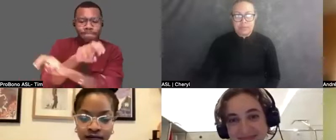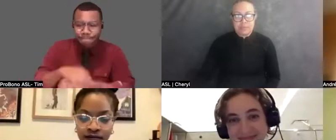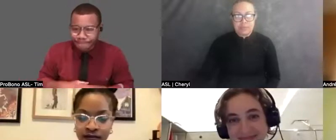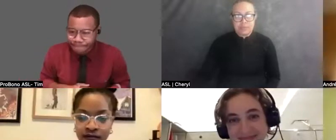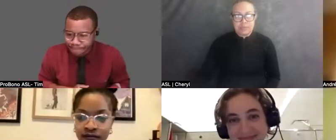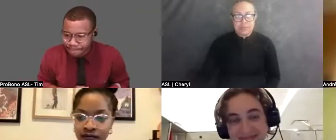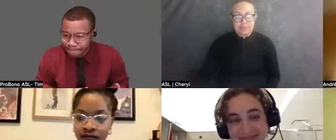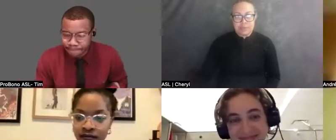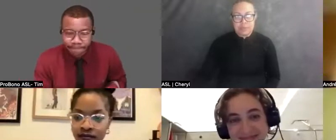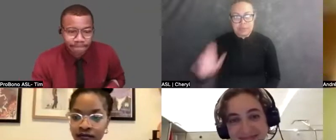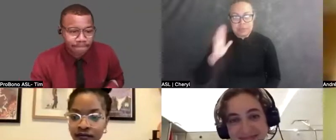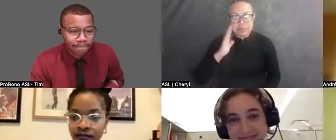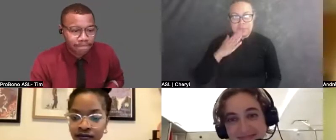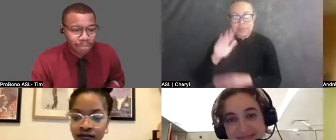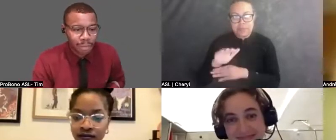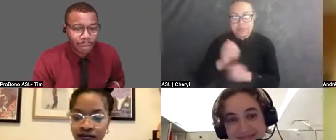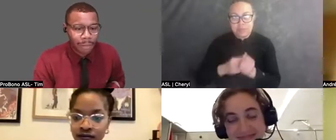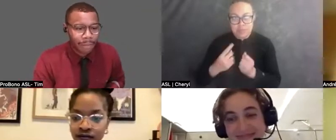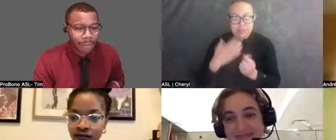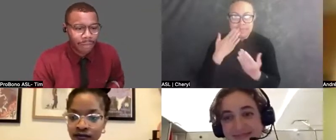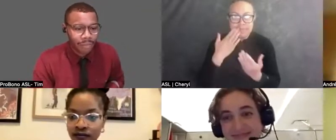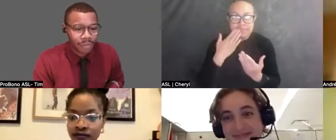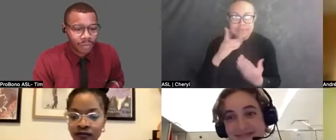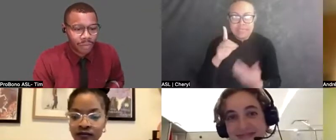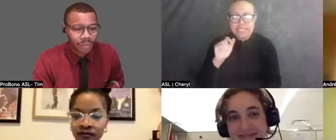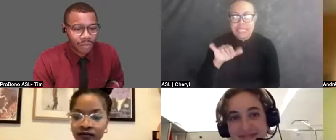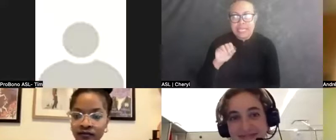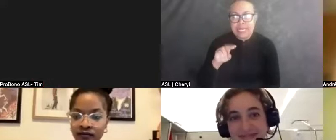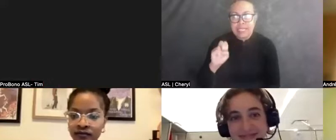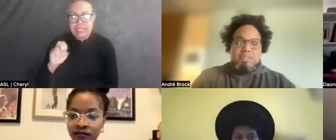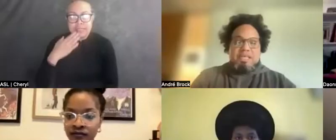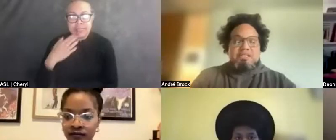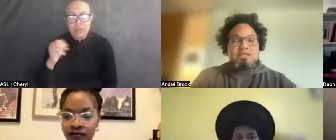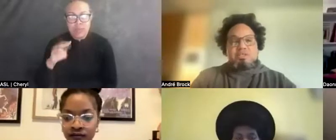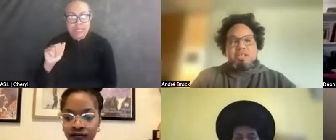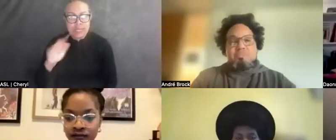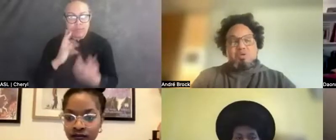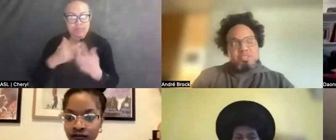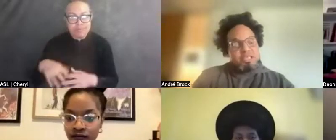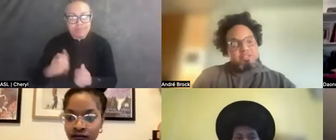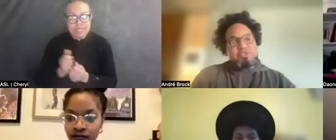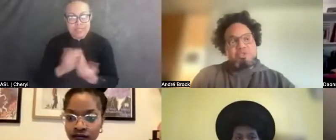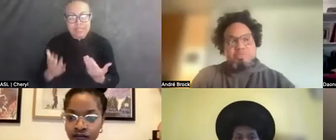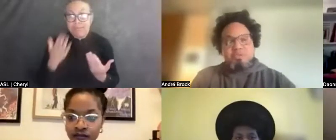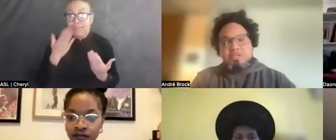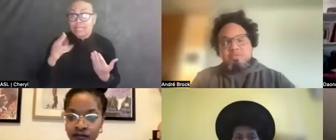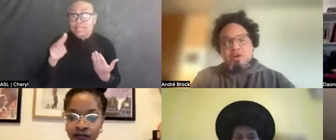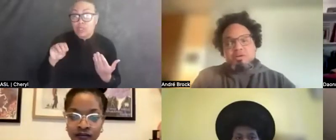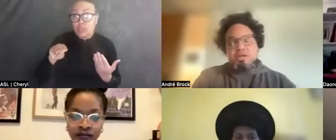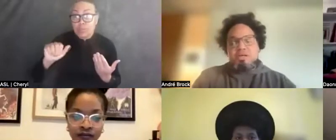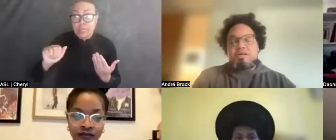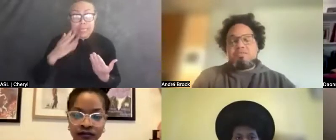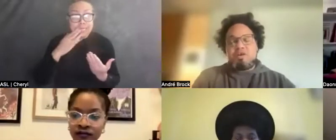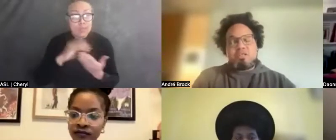Good evening, everyone. Thank you, Dayan and Hannah, for pulling all of this together. I'd like to also thank MoMA and the Studio Museum of